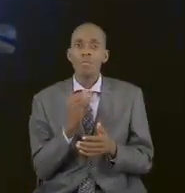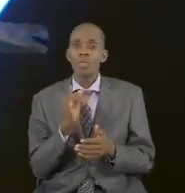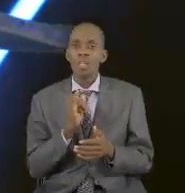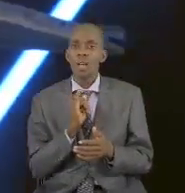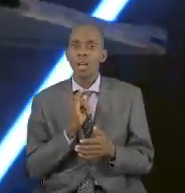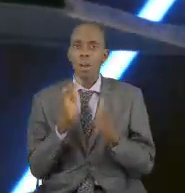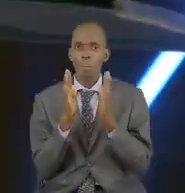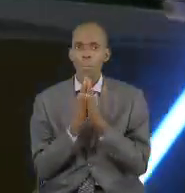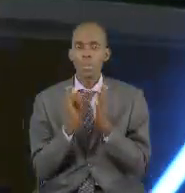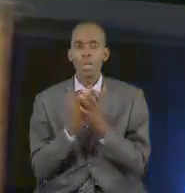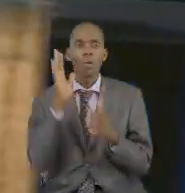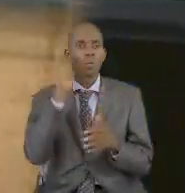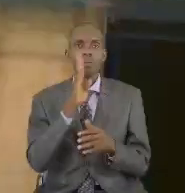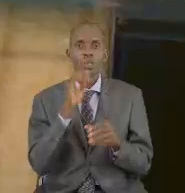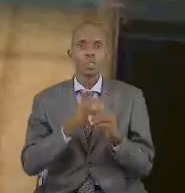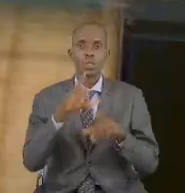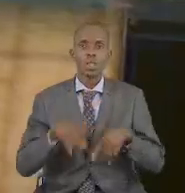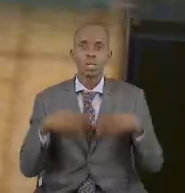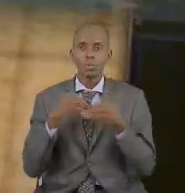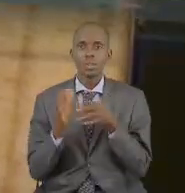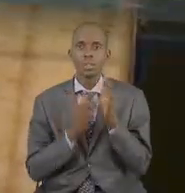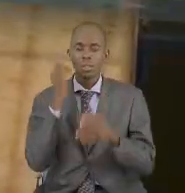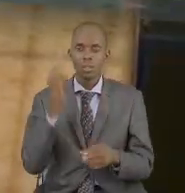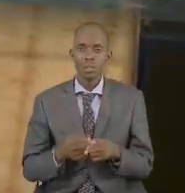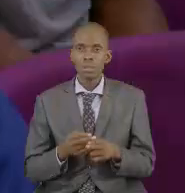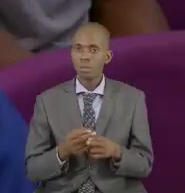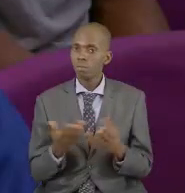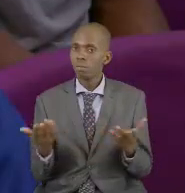that will be your life. I can't hear my people.